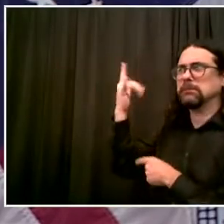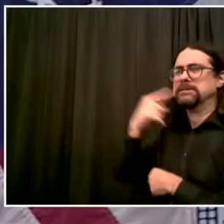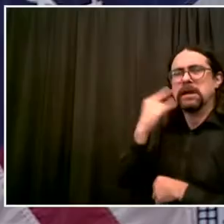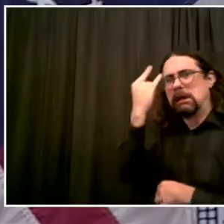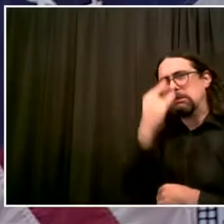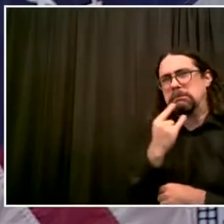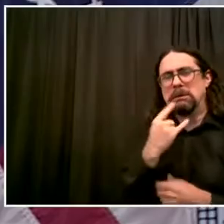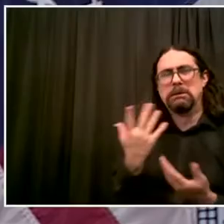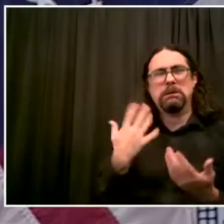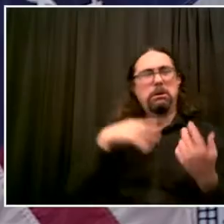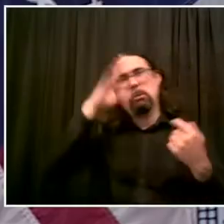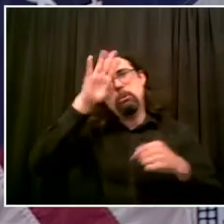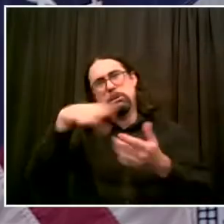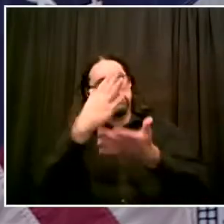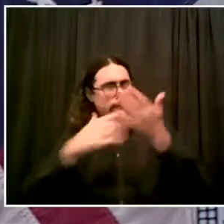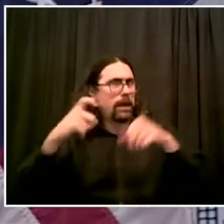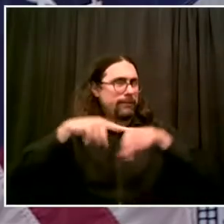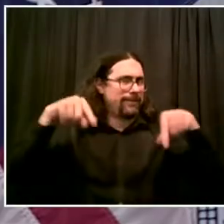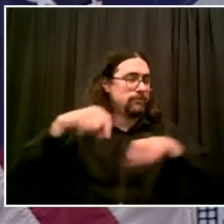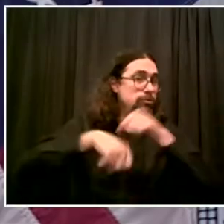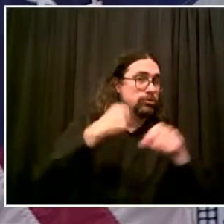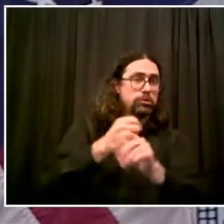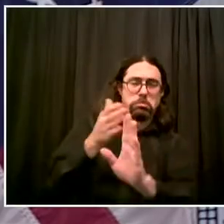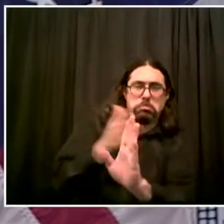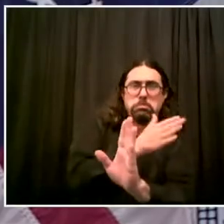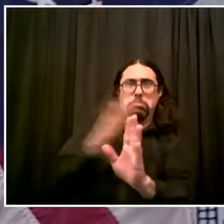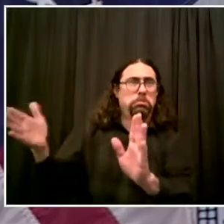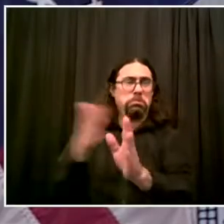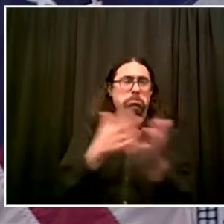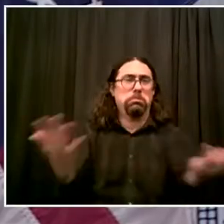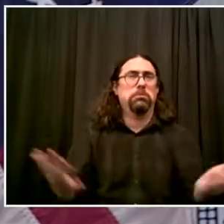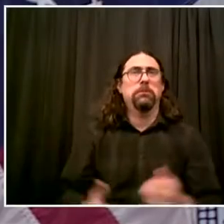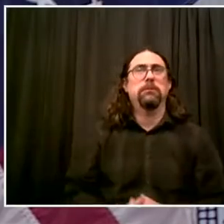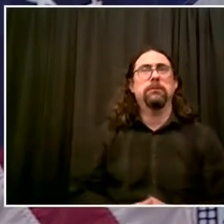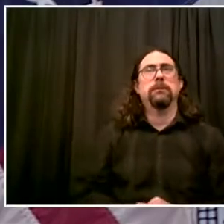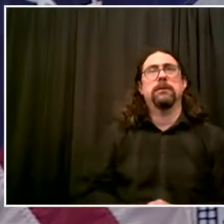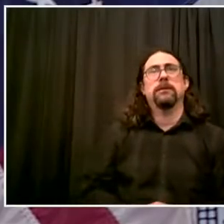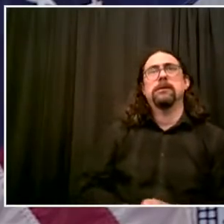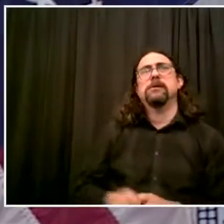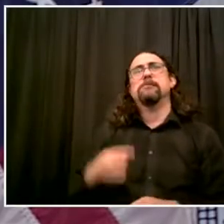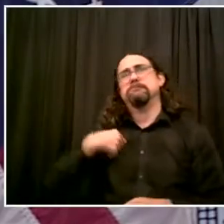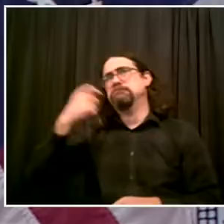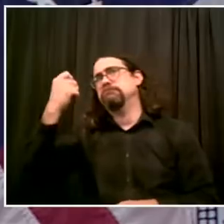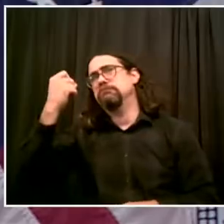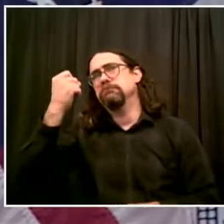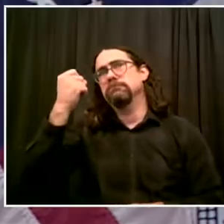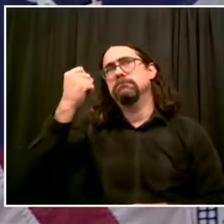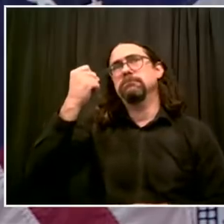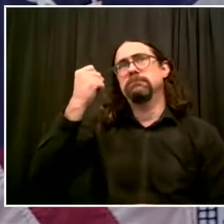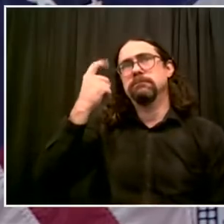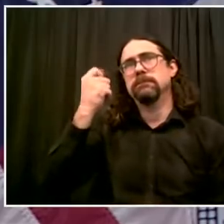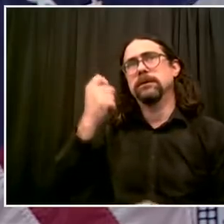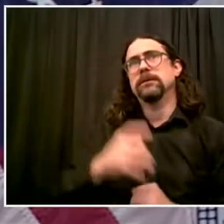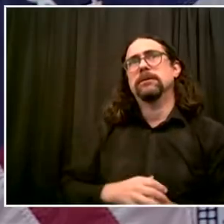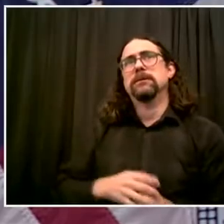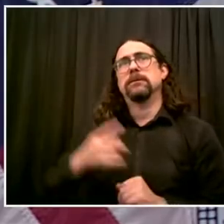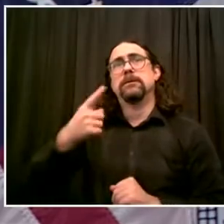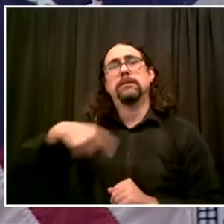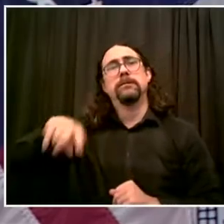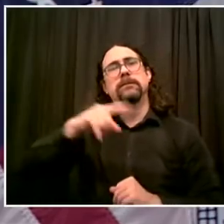home address of an officer or other information that would be sensitive. There's issues in terms of an ongoing investigation, things like that.